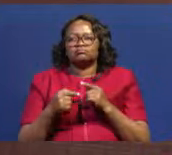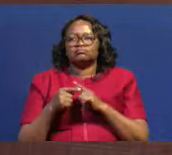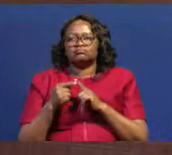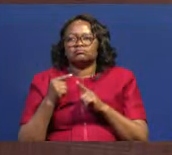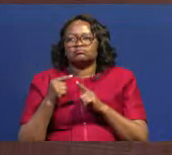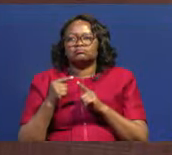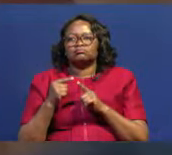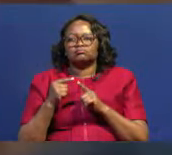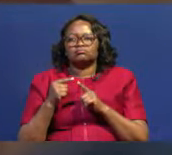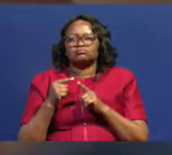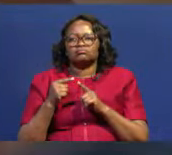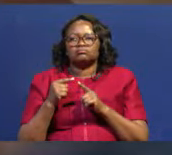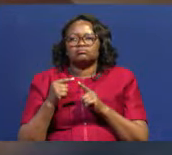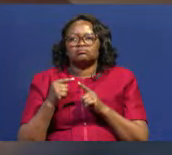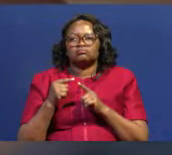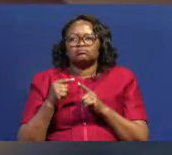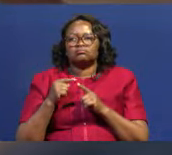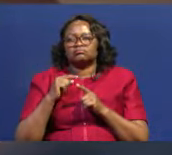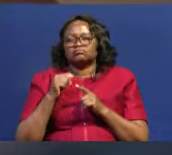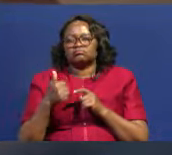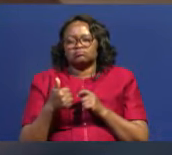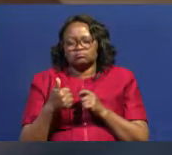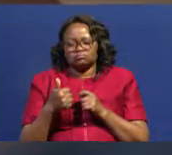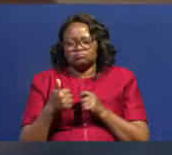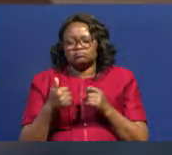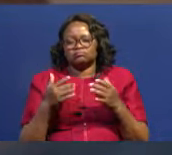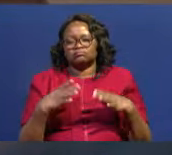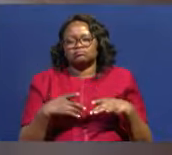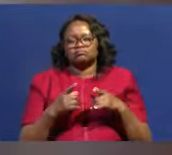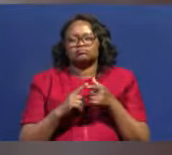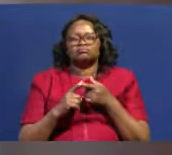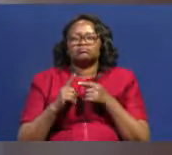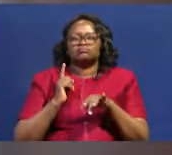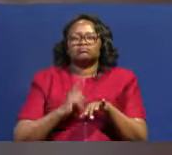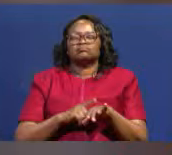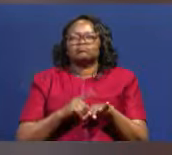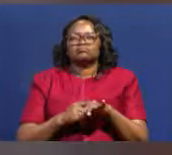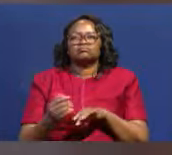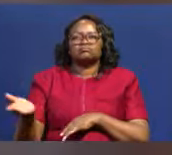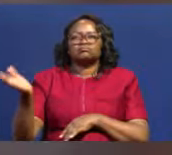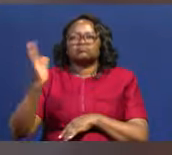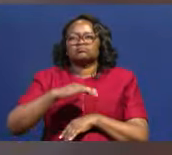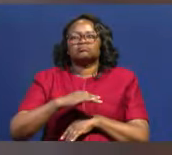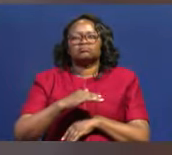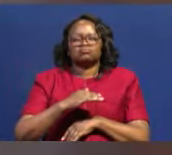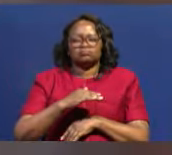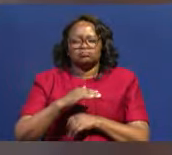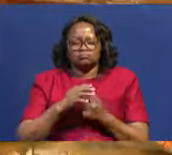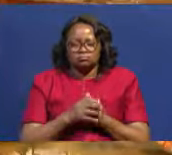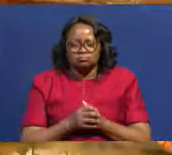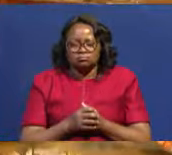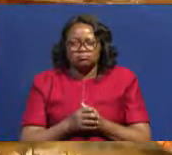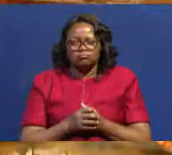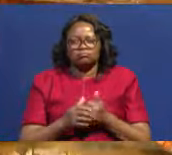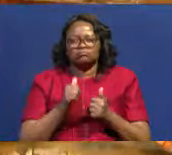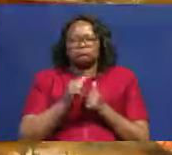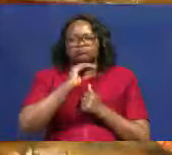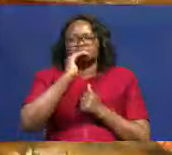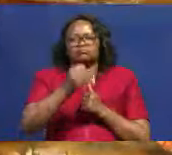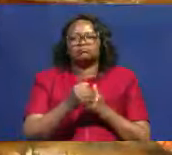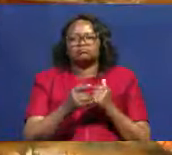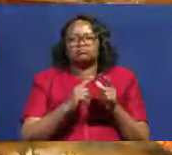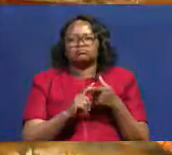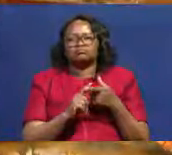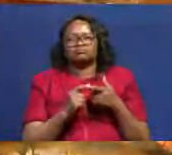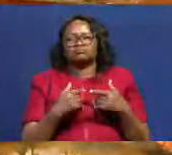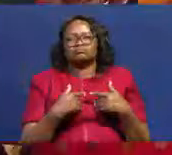the demon Ravan. So when he had come back into Ayodhya, which was the city,